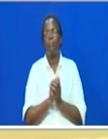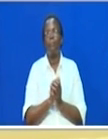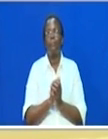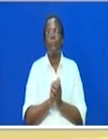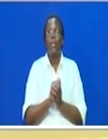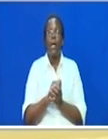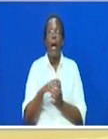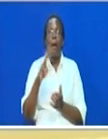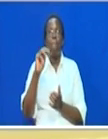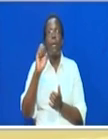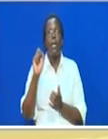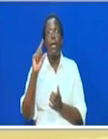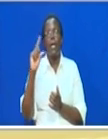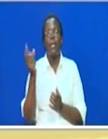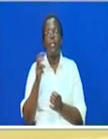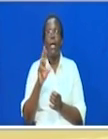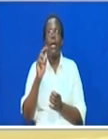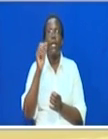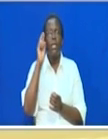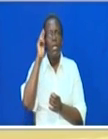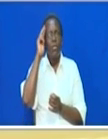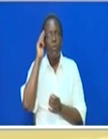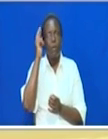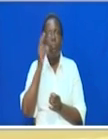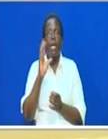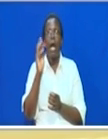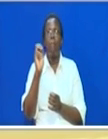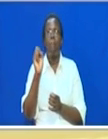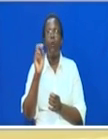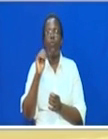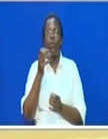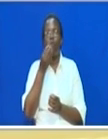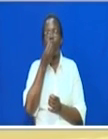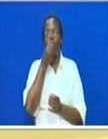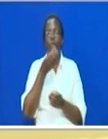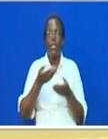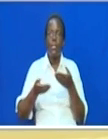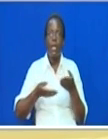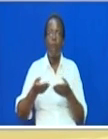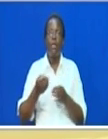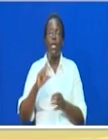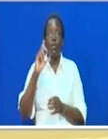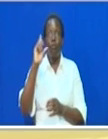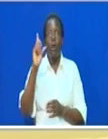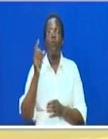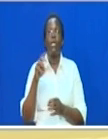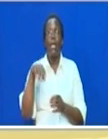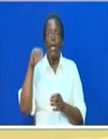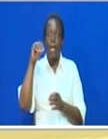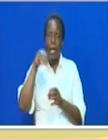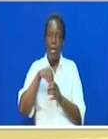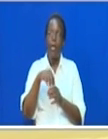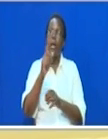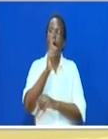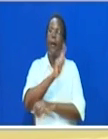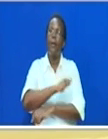A meal is a reasonably amount of food served in one occasion in a day. In a day,